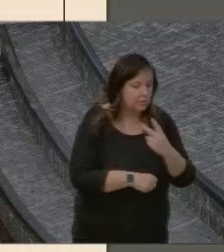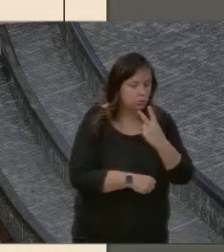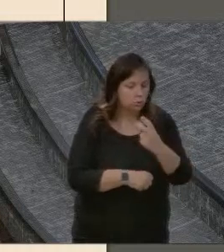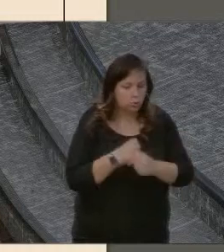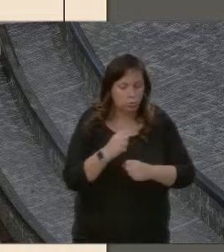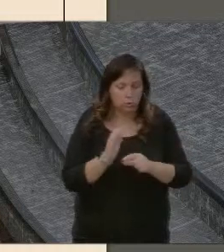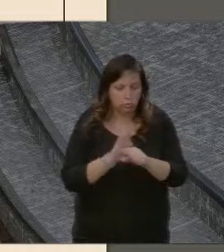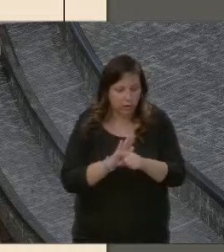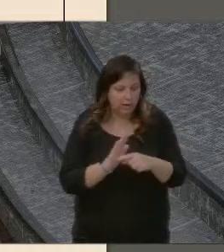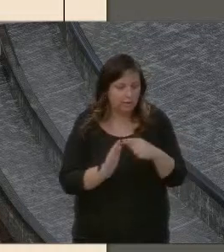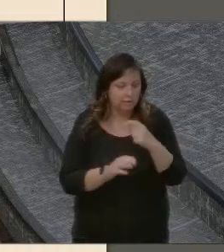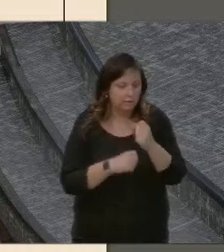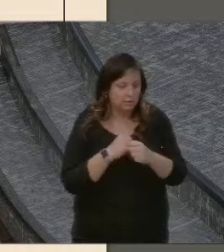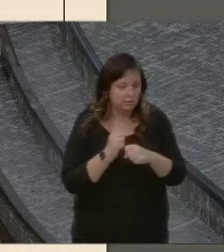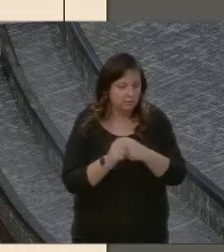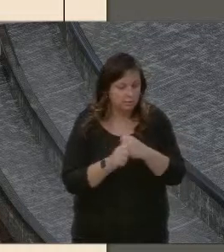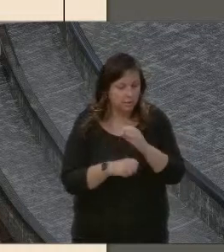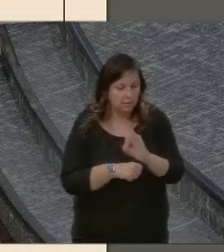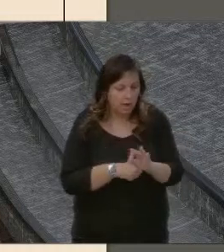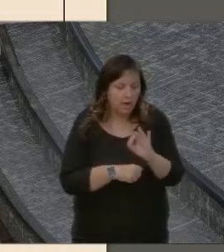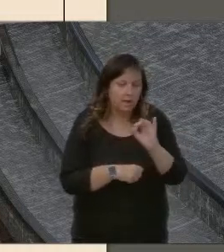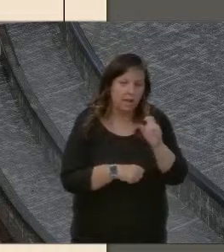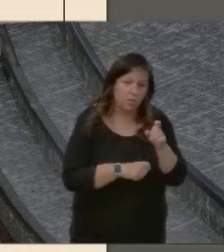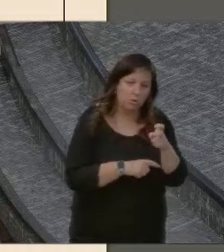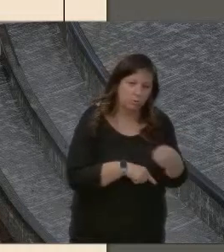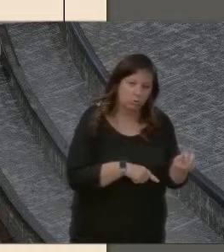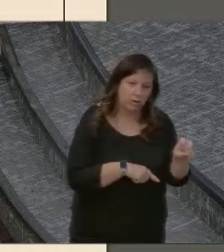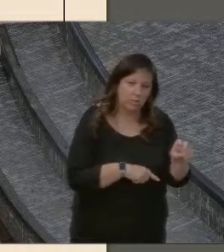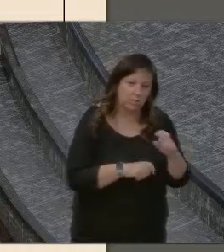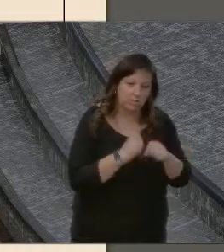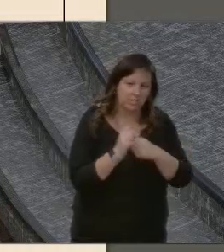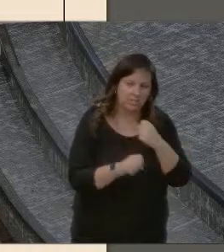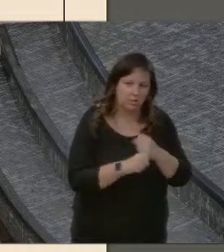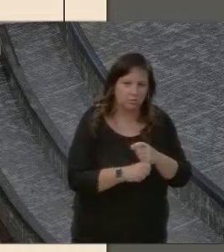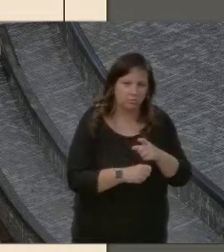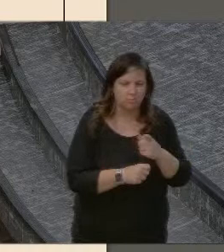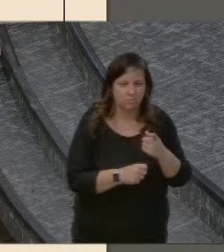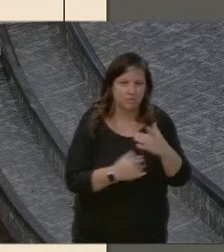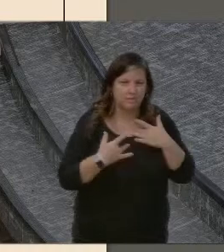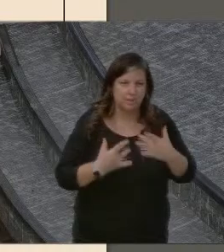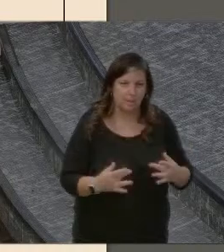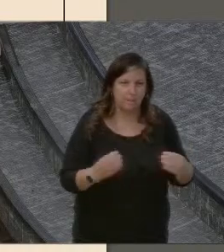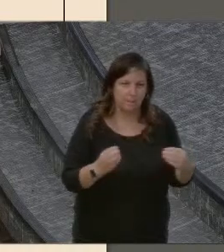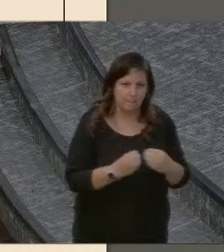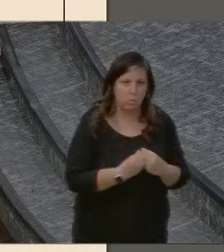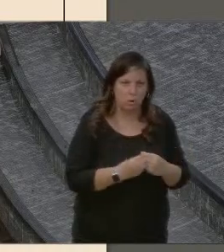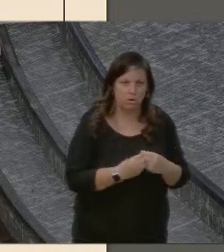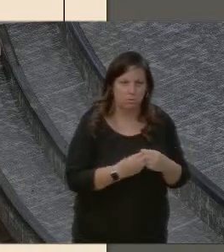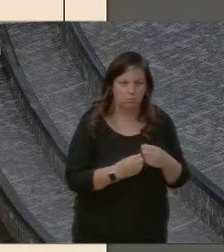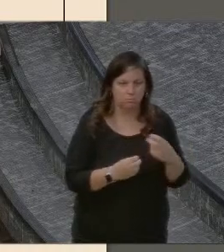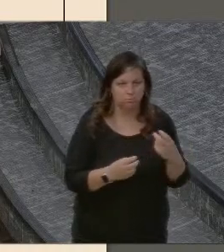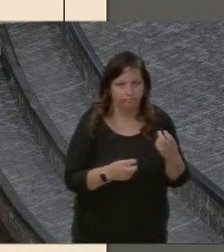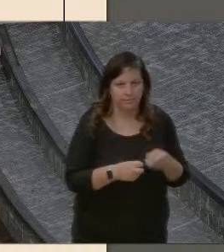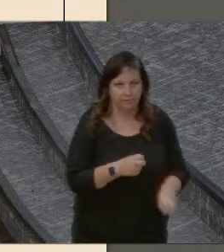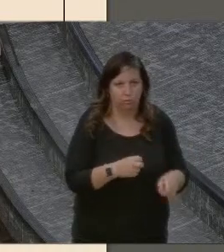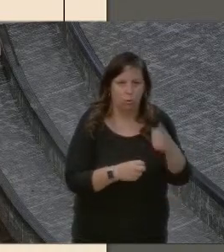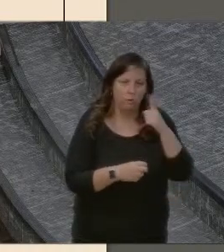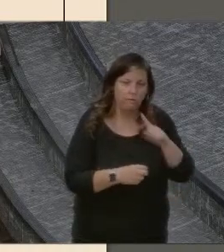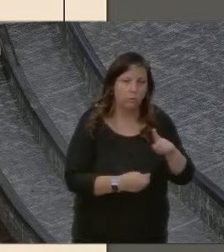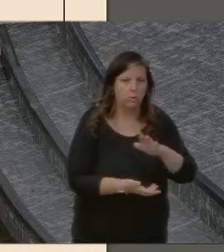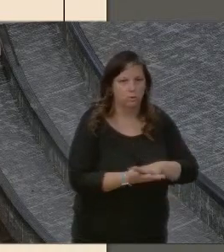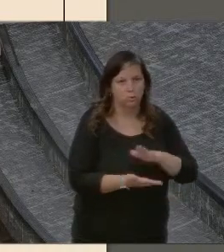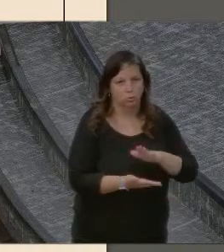those transition years tend to be particularly problematic for school discipline. So as you will